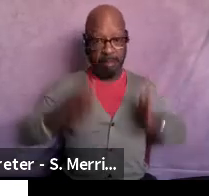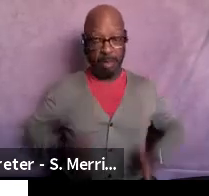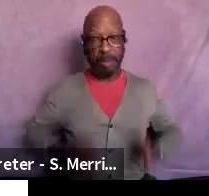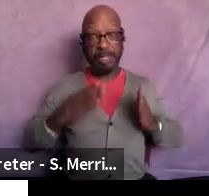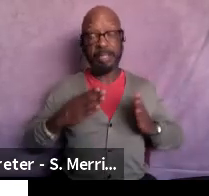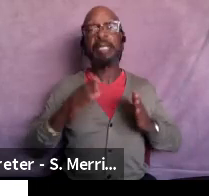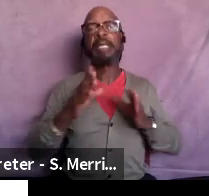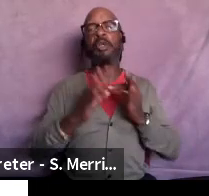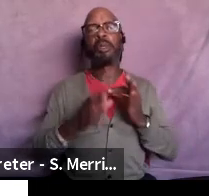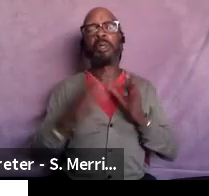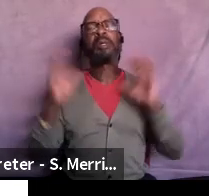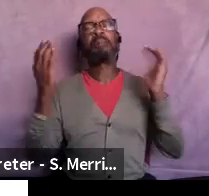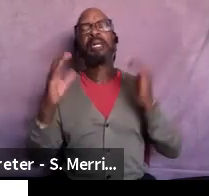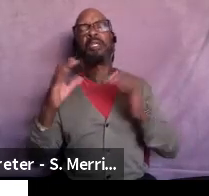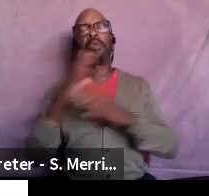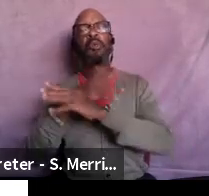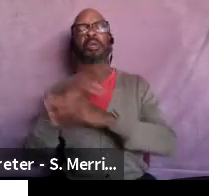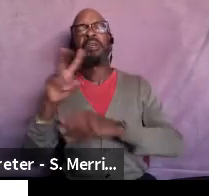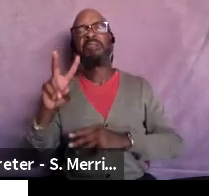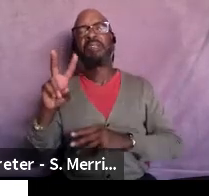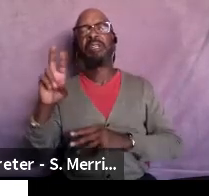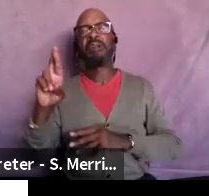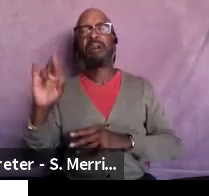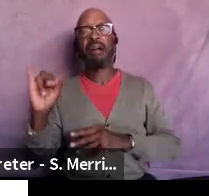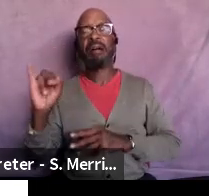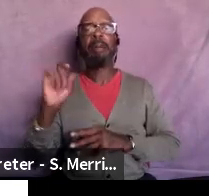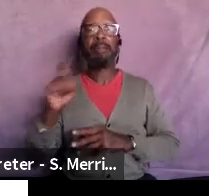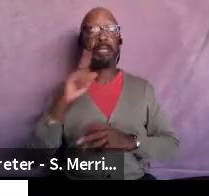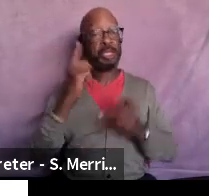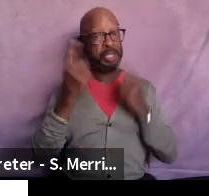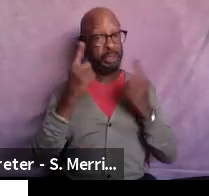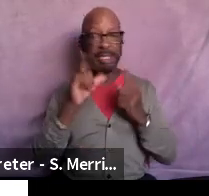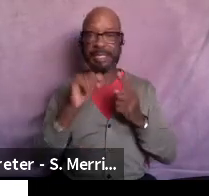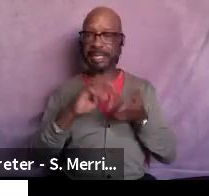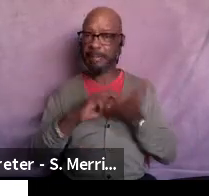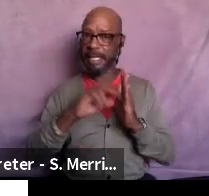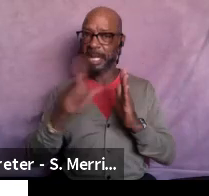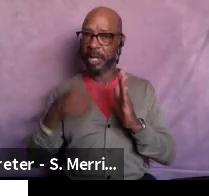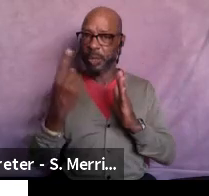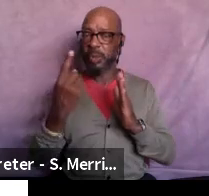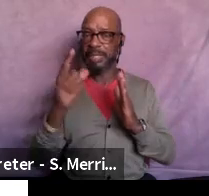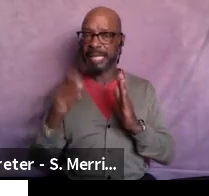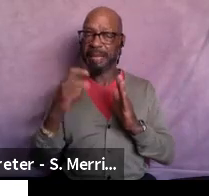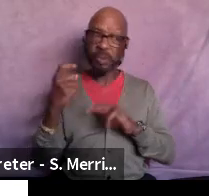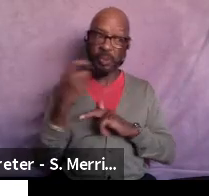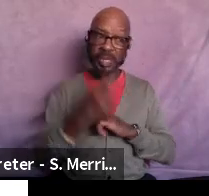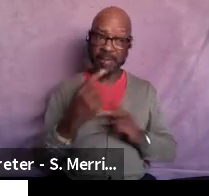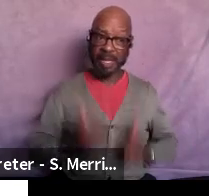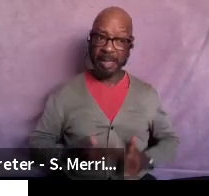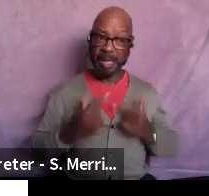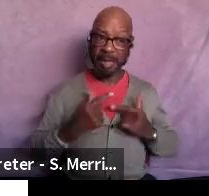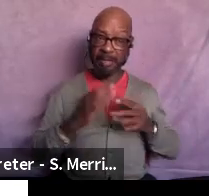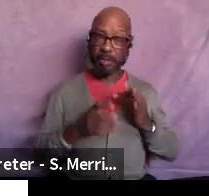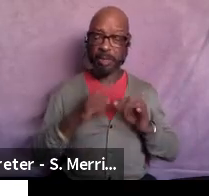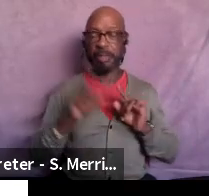VRI, the covered entity must give primary consideration to that. It does not mean that they always have to grant it, but they must give it primary